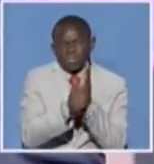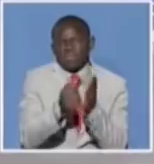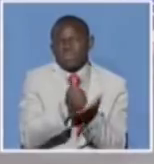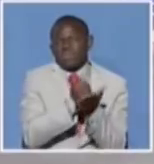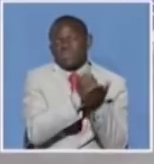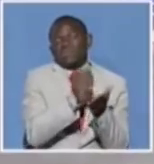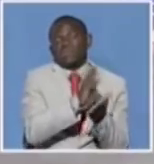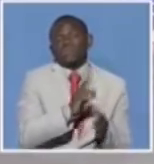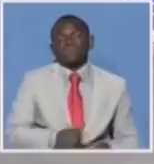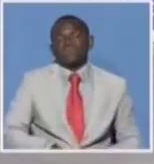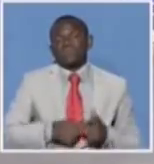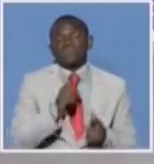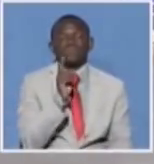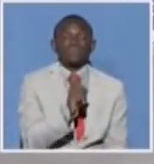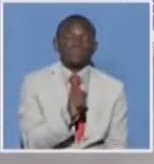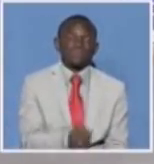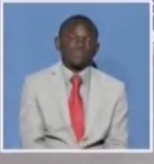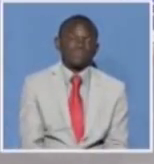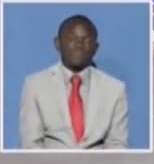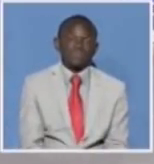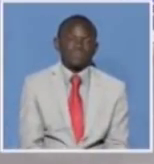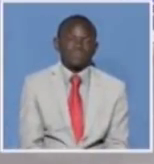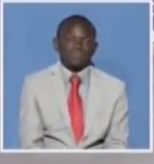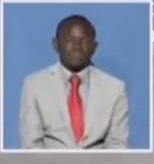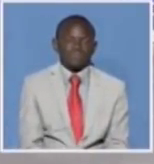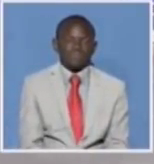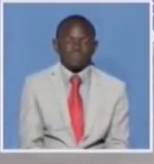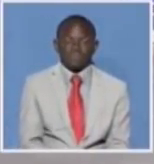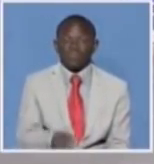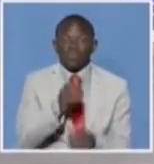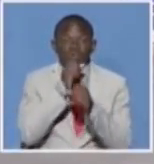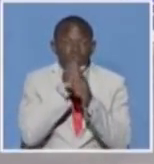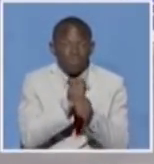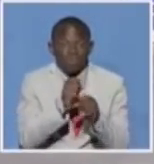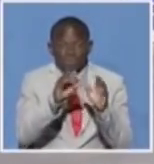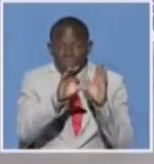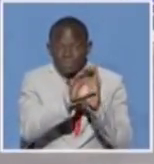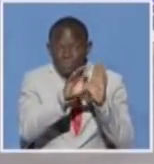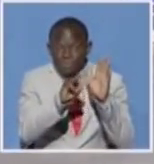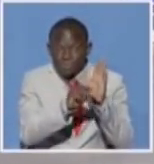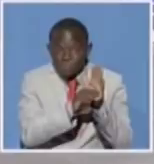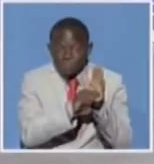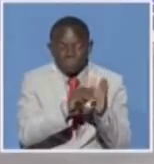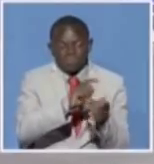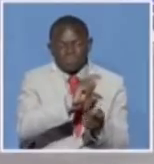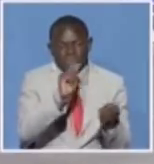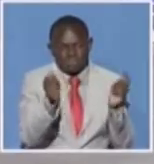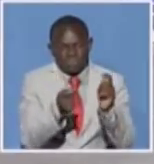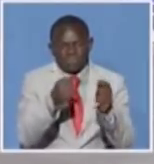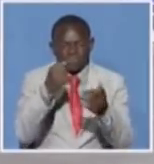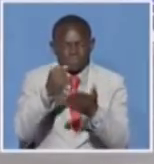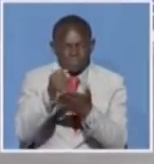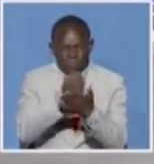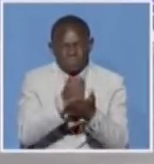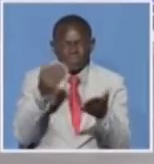why, having reviewed the previous curriculum, we felt that we needed to strengthen it so that